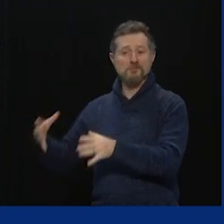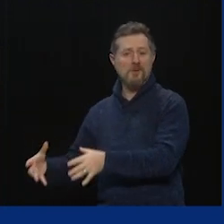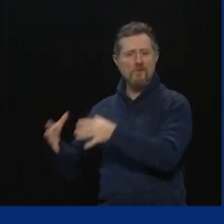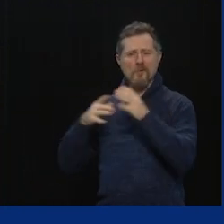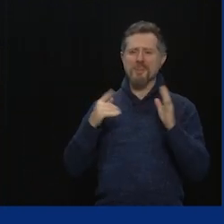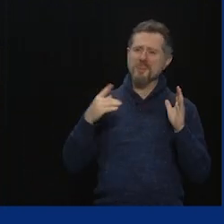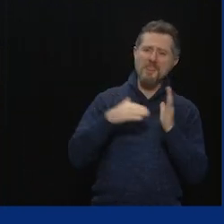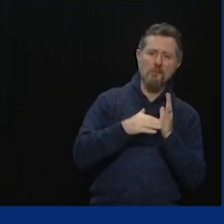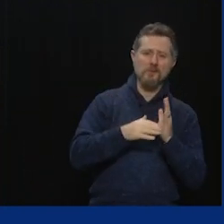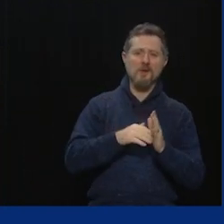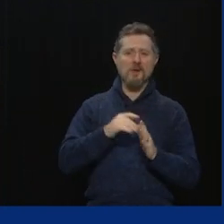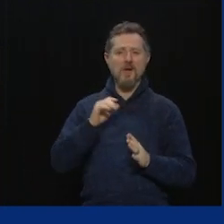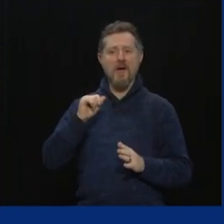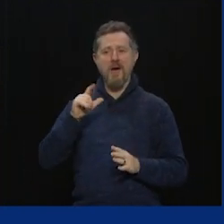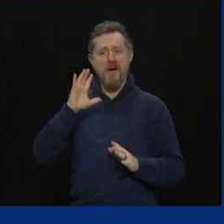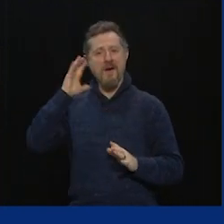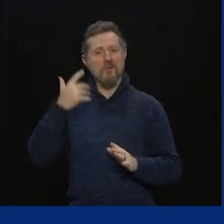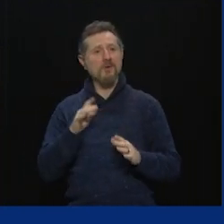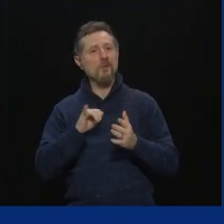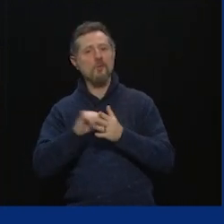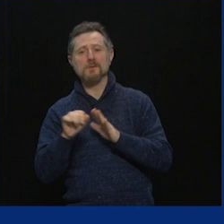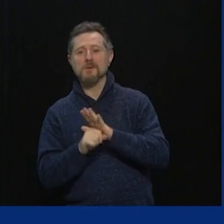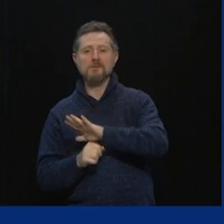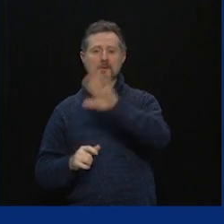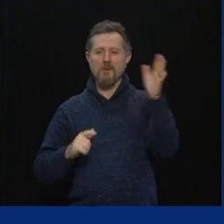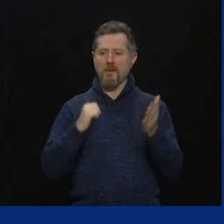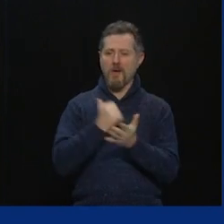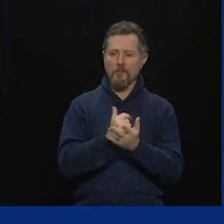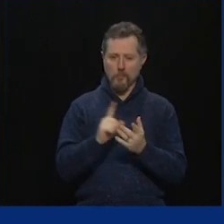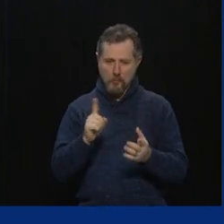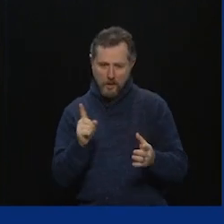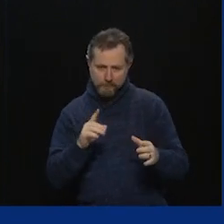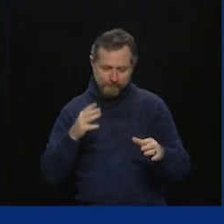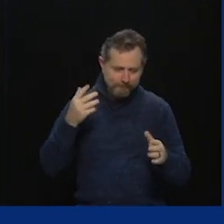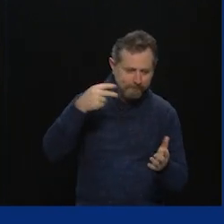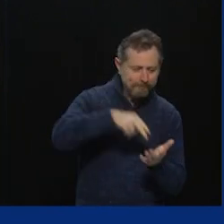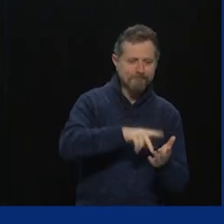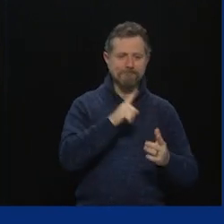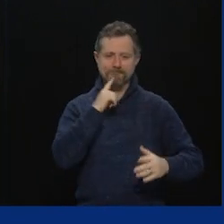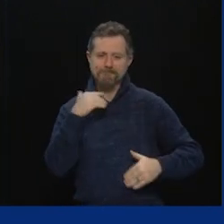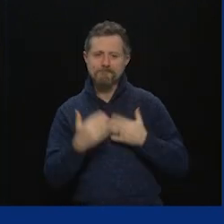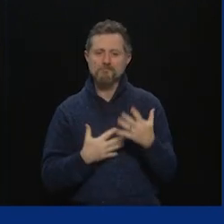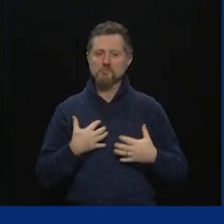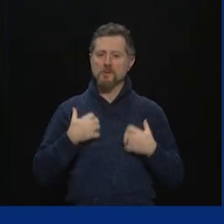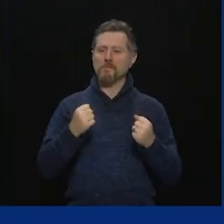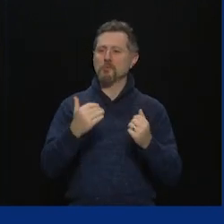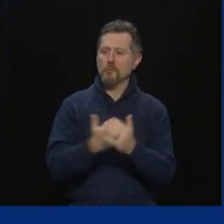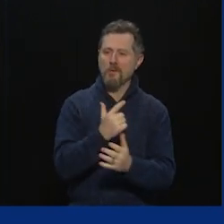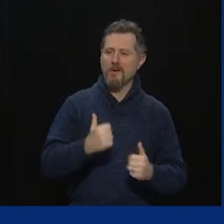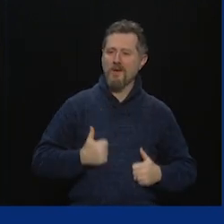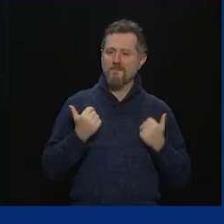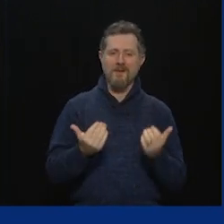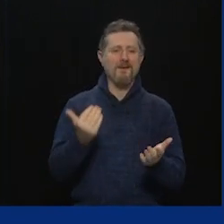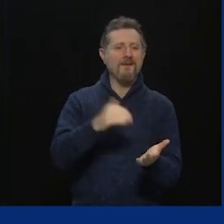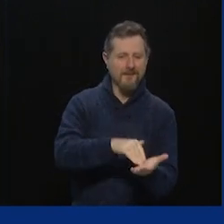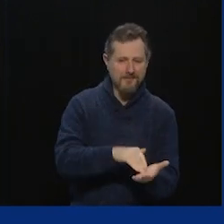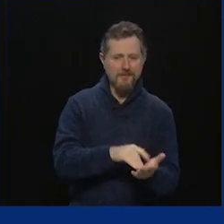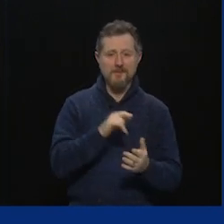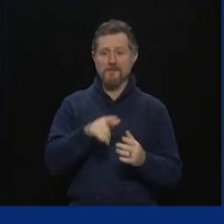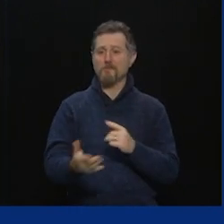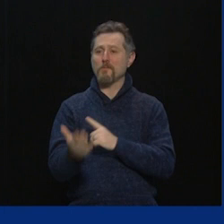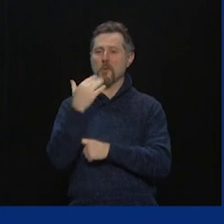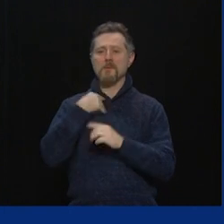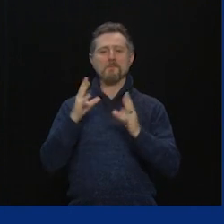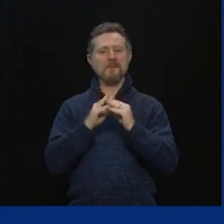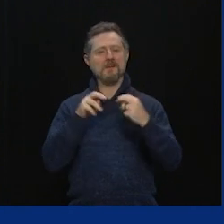state, helping them get on their feet and helping them to start to rebuild their lives. This morning, I met with an Afghan